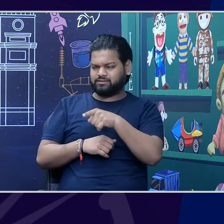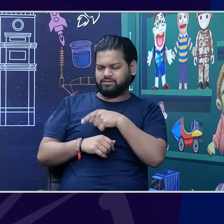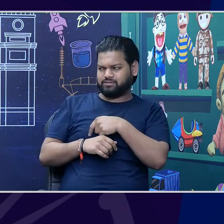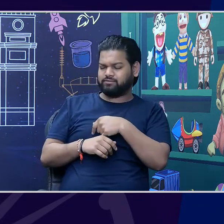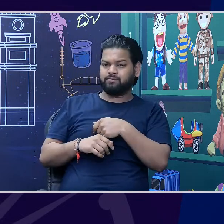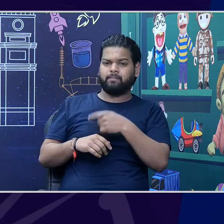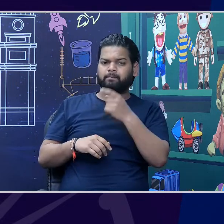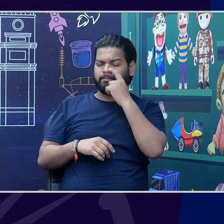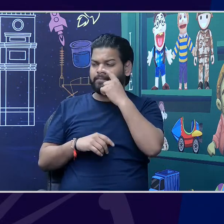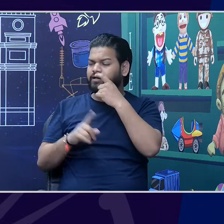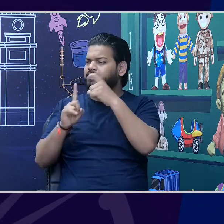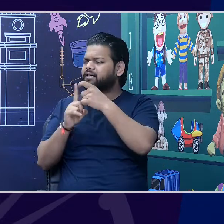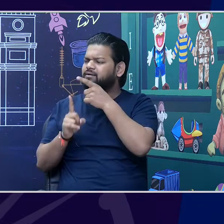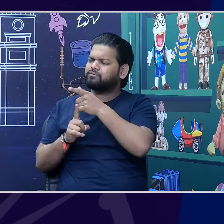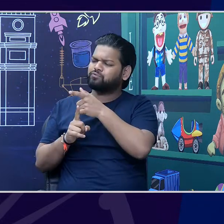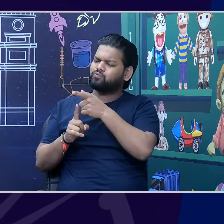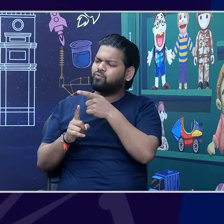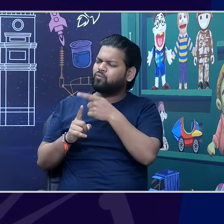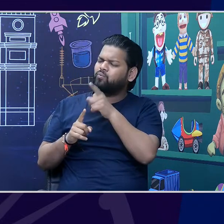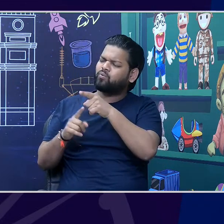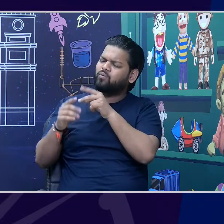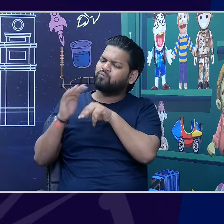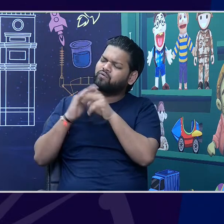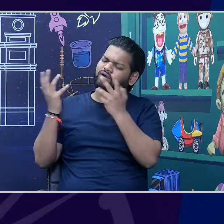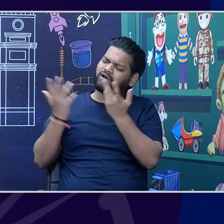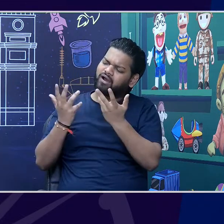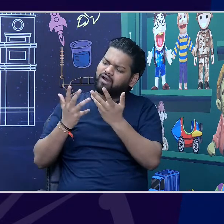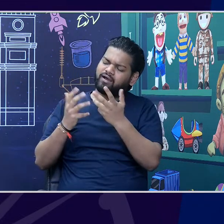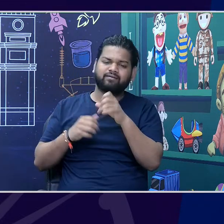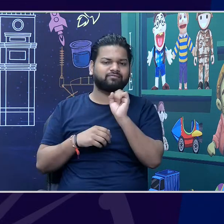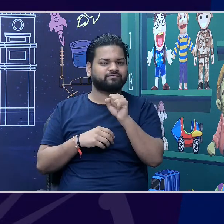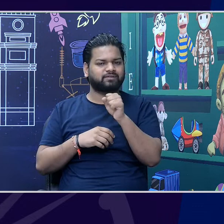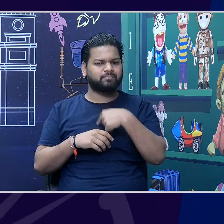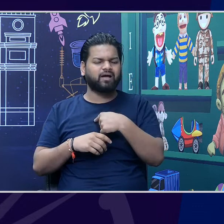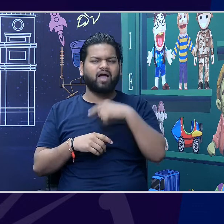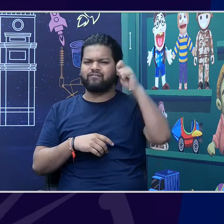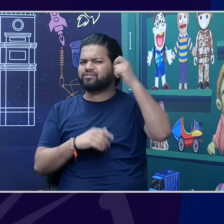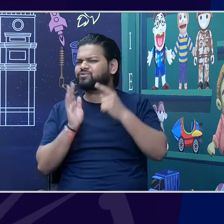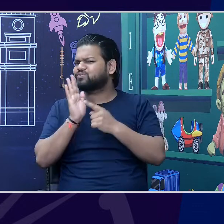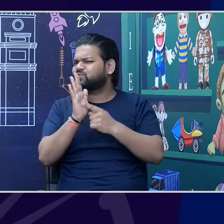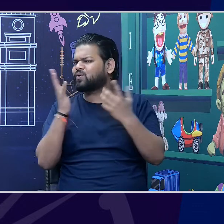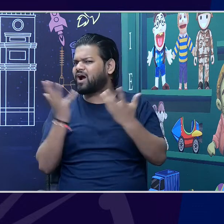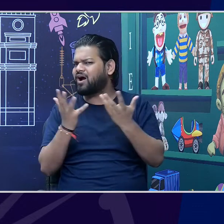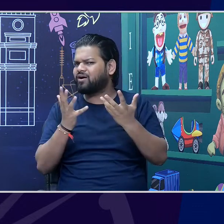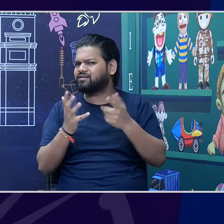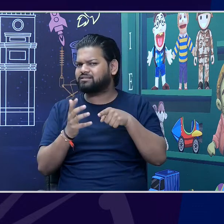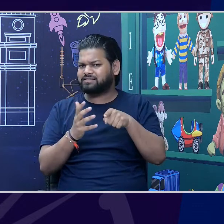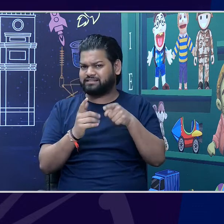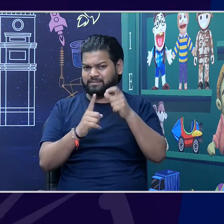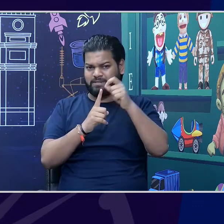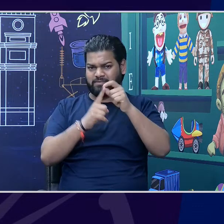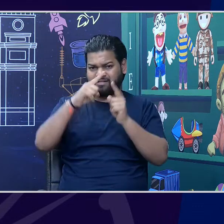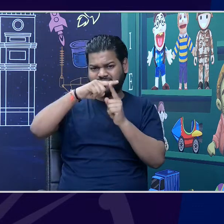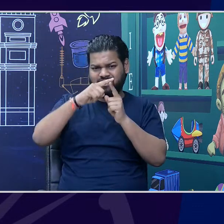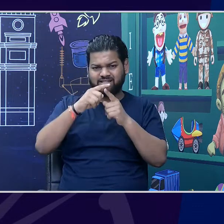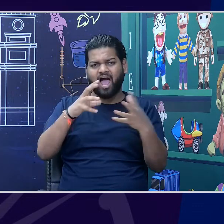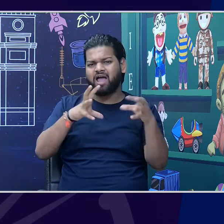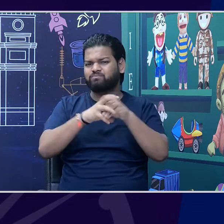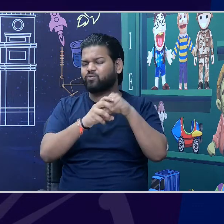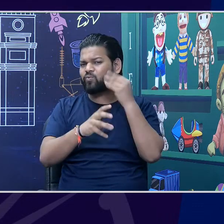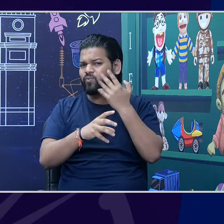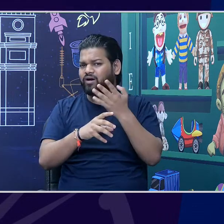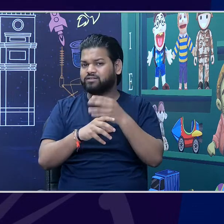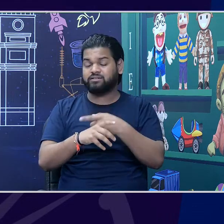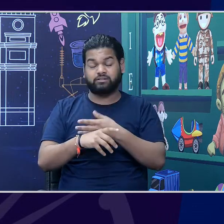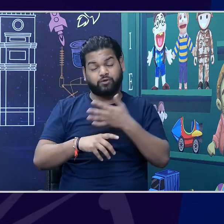right, so the reason why I wanted this video to be shown as part of this presentation, one